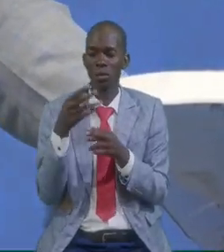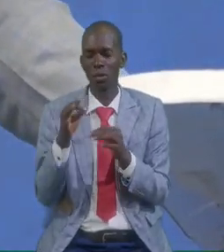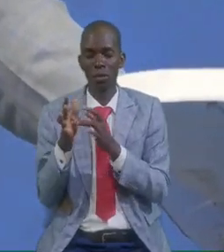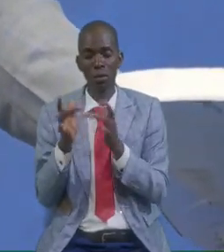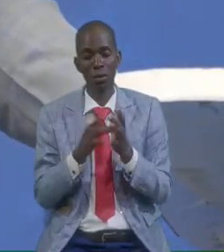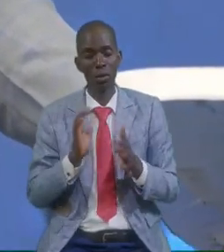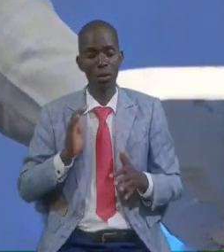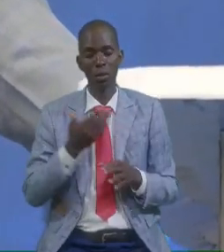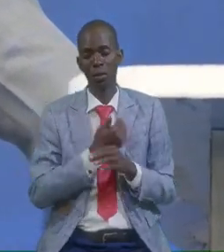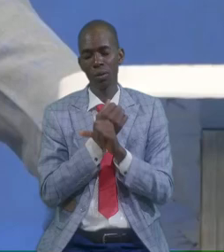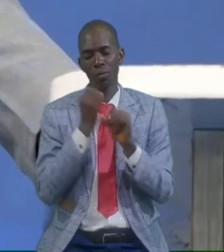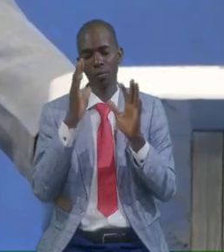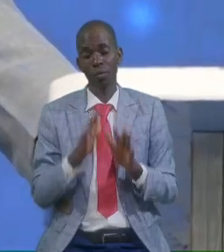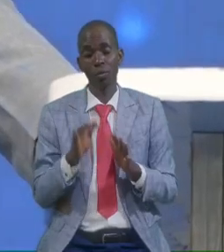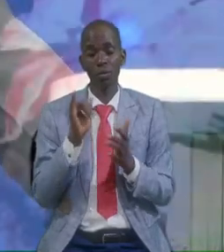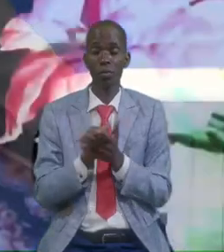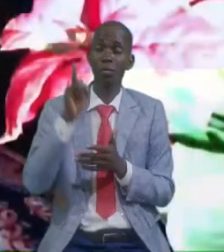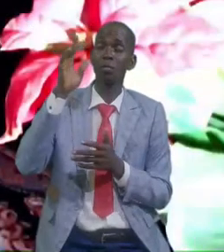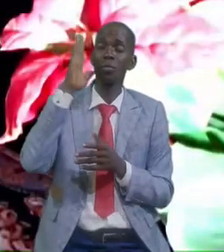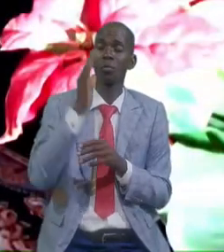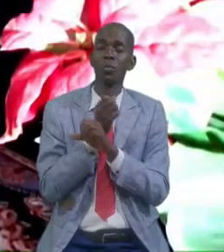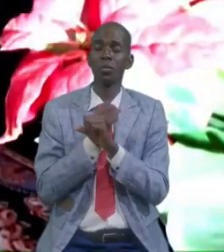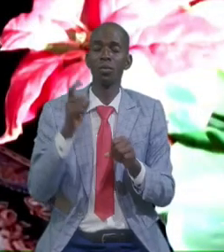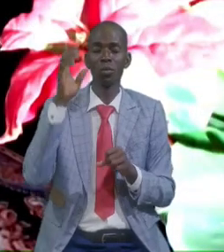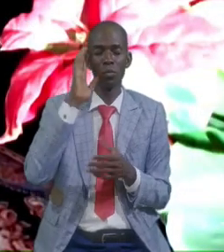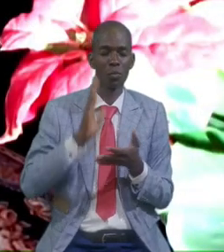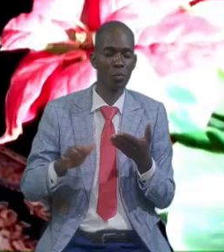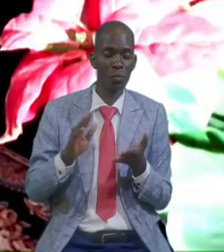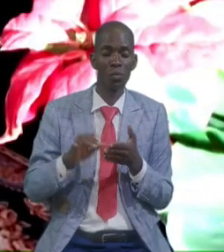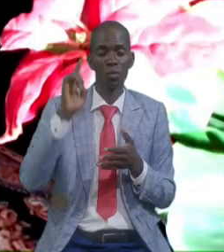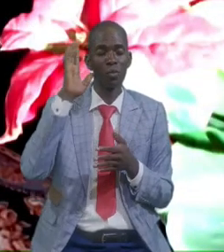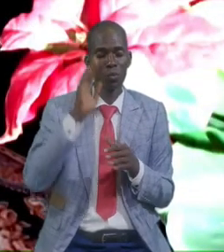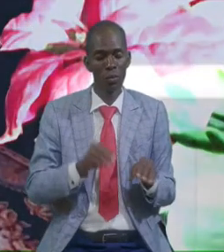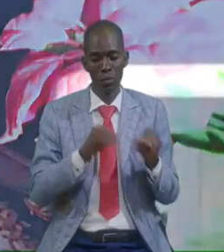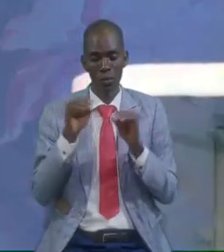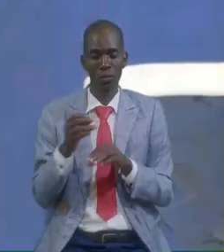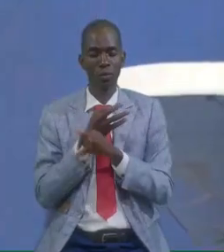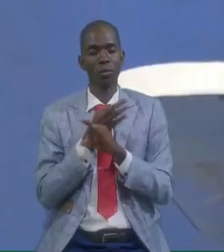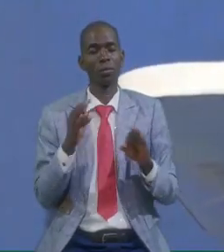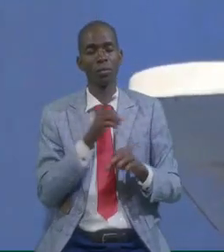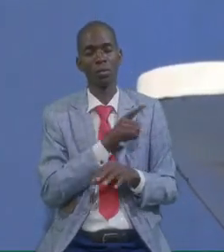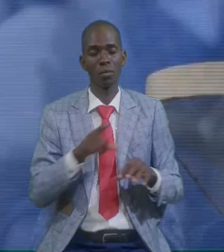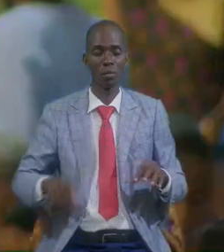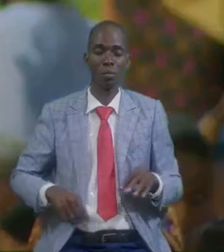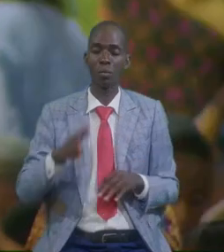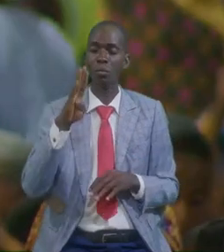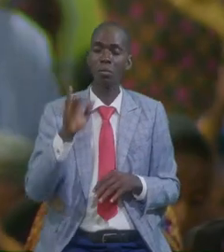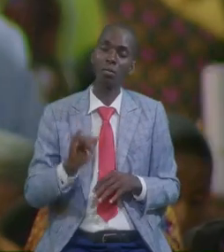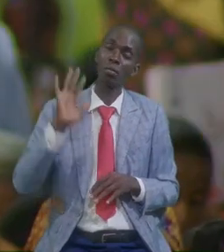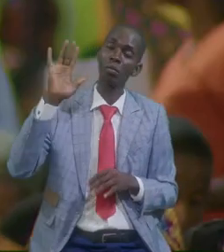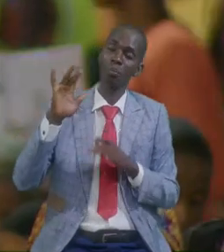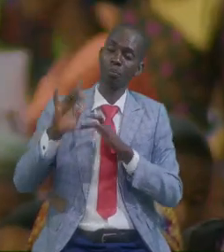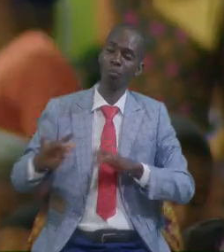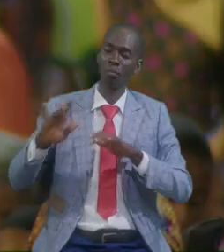that you will save, you will forgive, you will set free. Lord, by your mercy, save